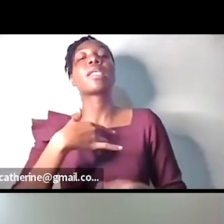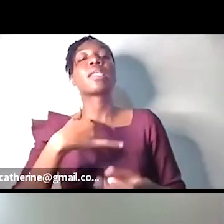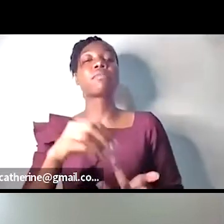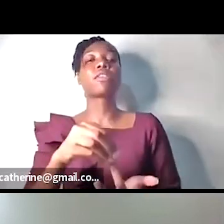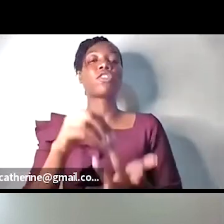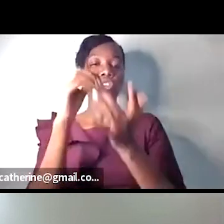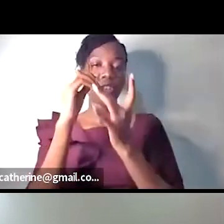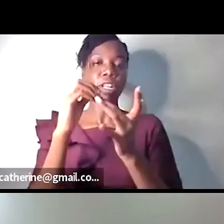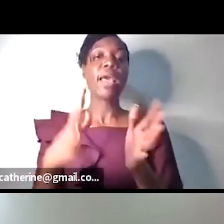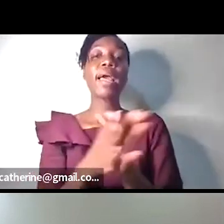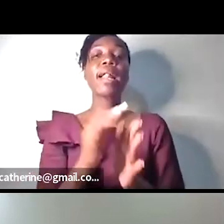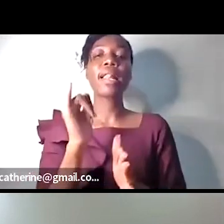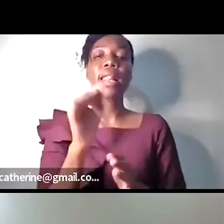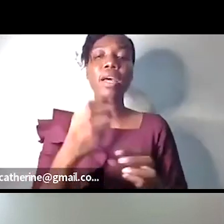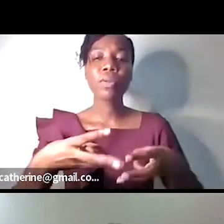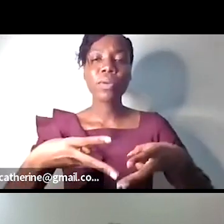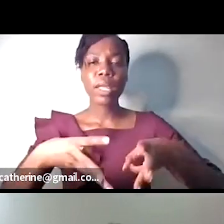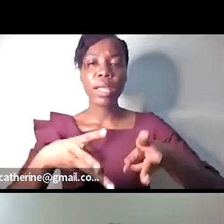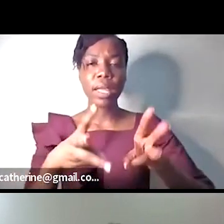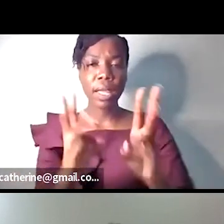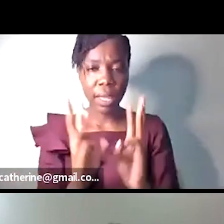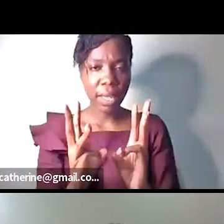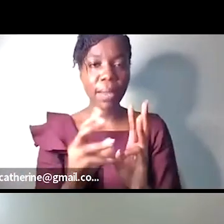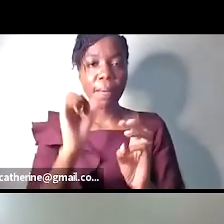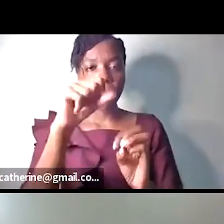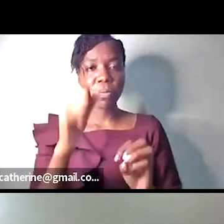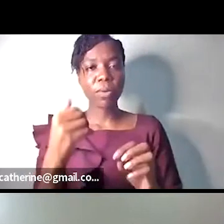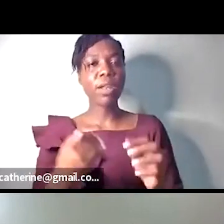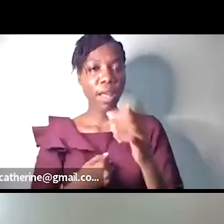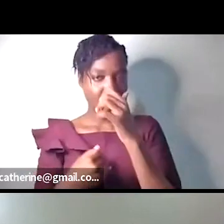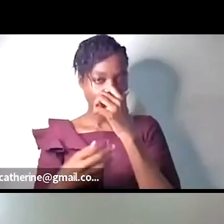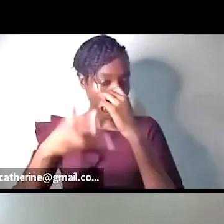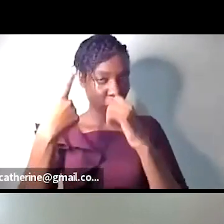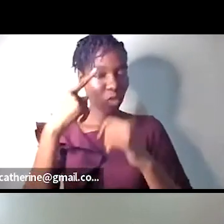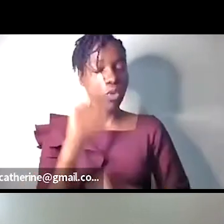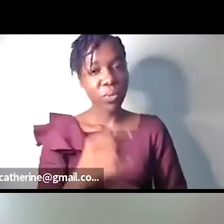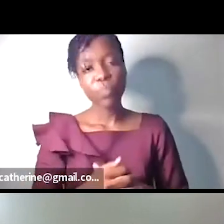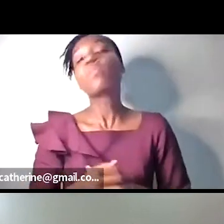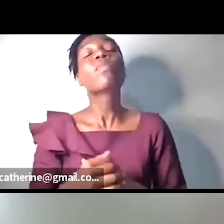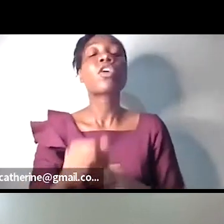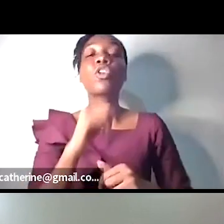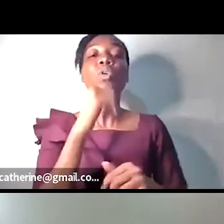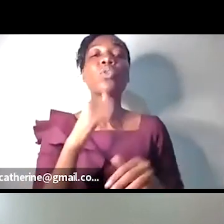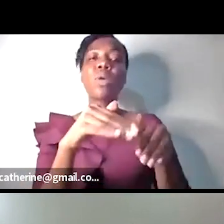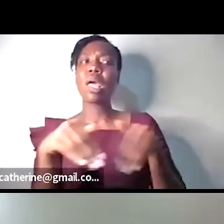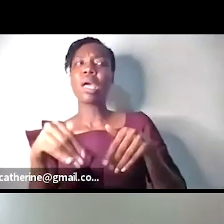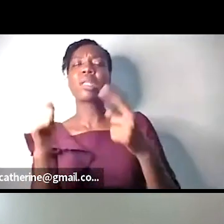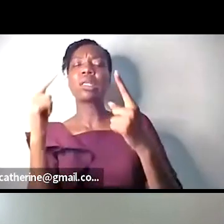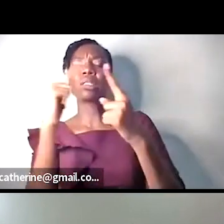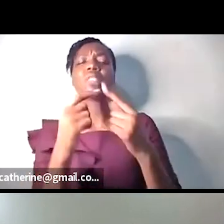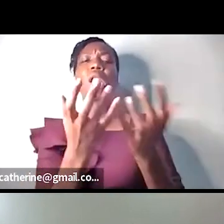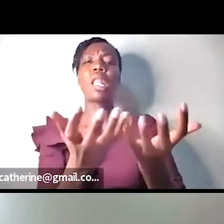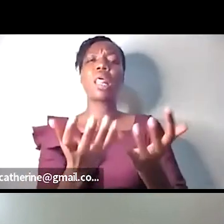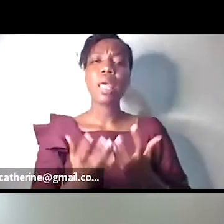that you will be able to have allies for you. You don't wait for when you need them. You begin to create